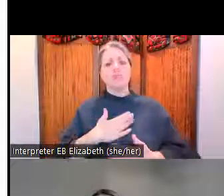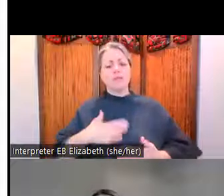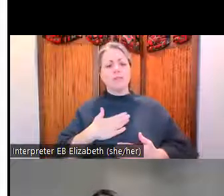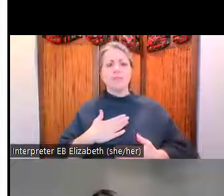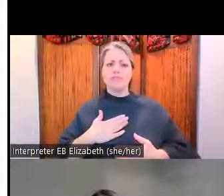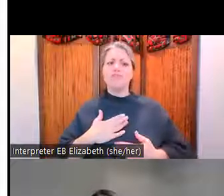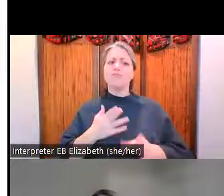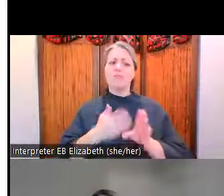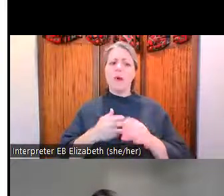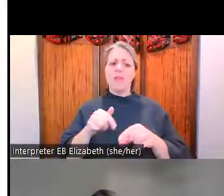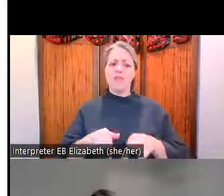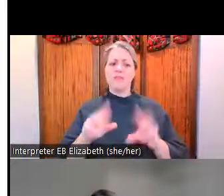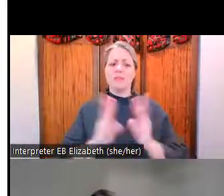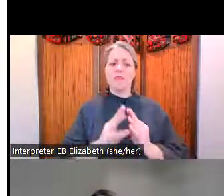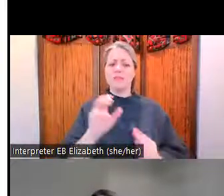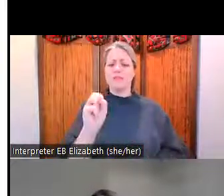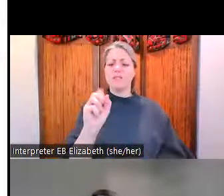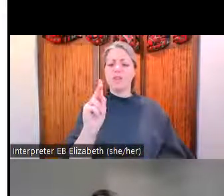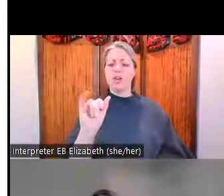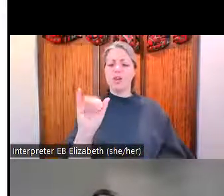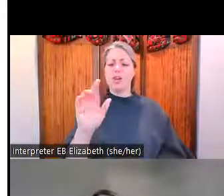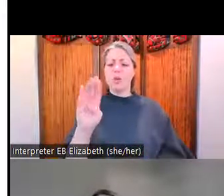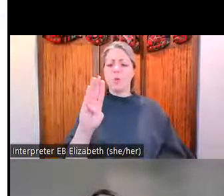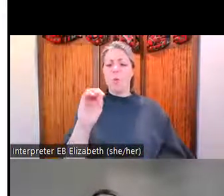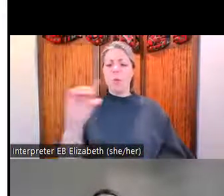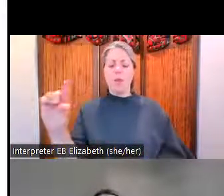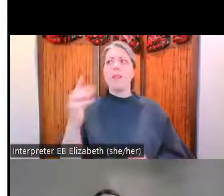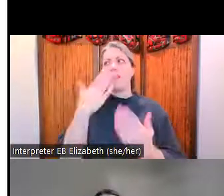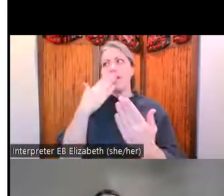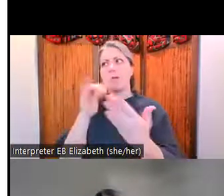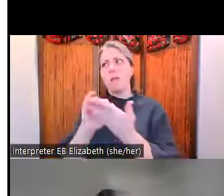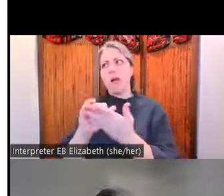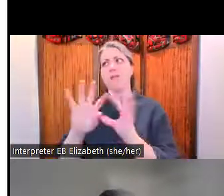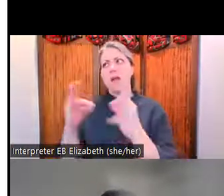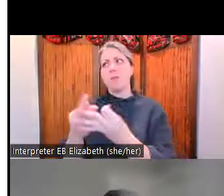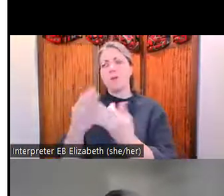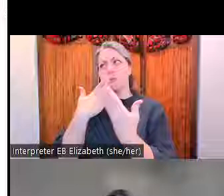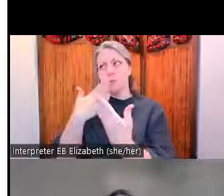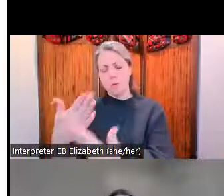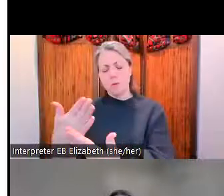Skirboll conference, and thanks to the Skirboll family as well.